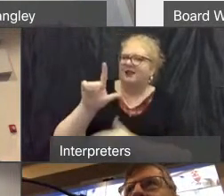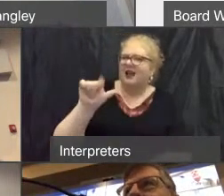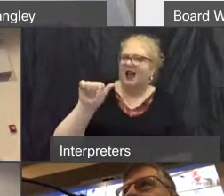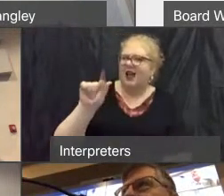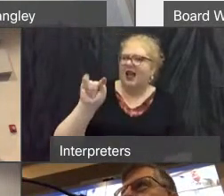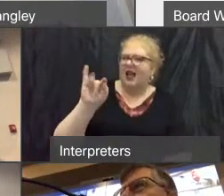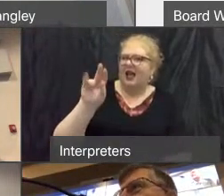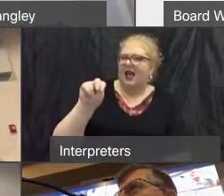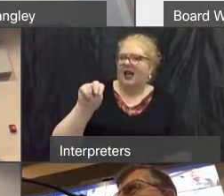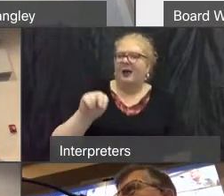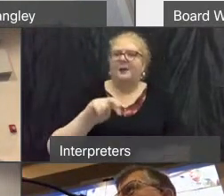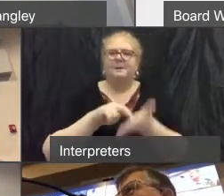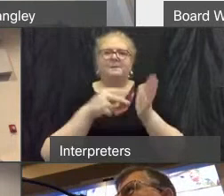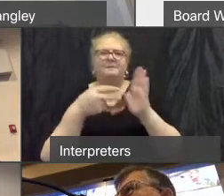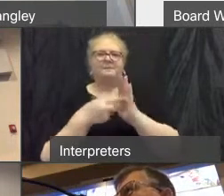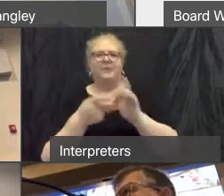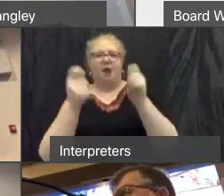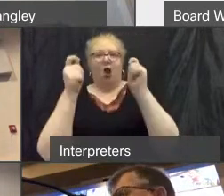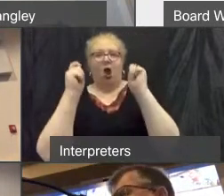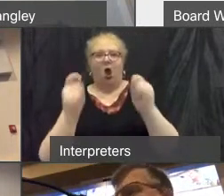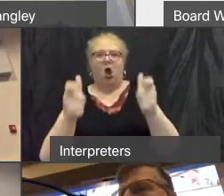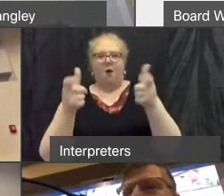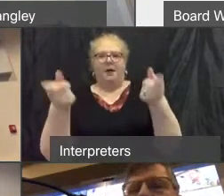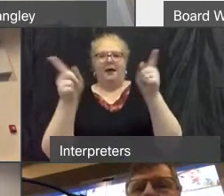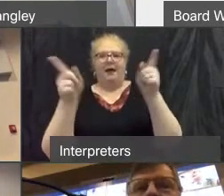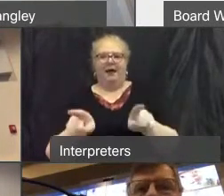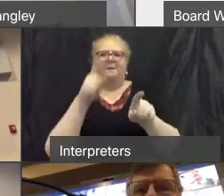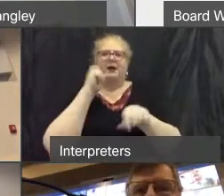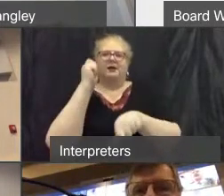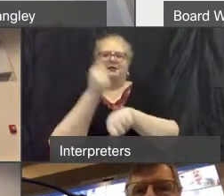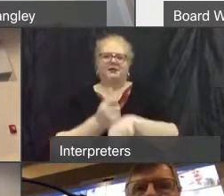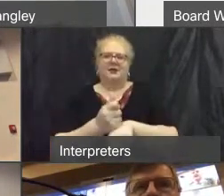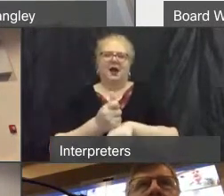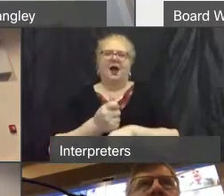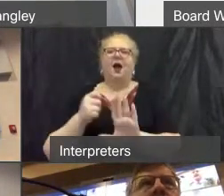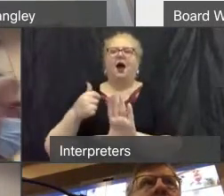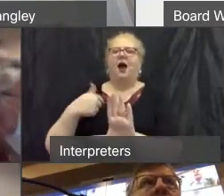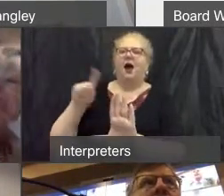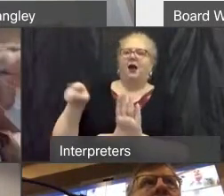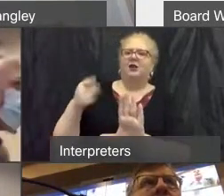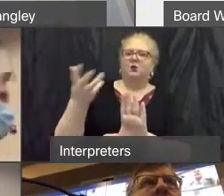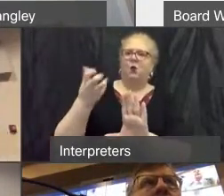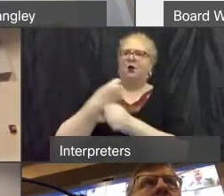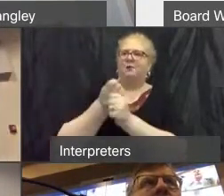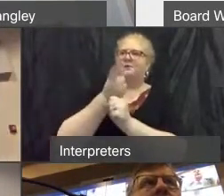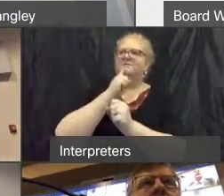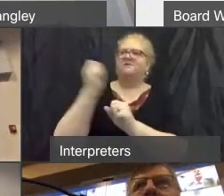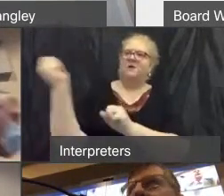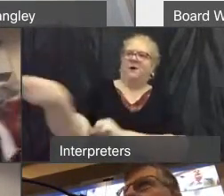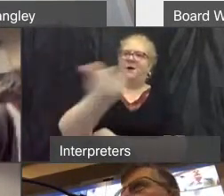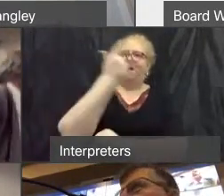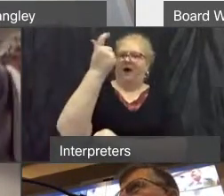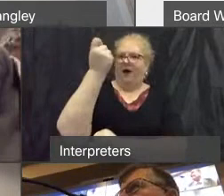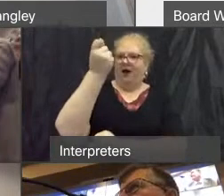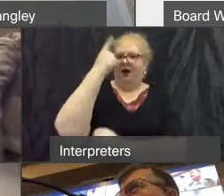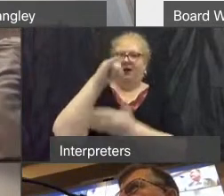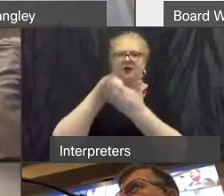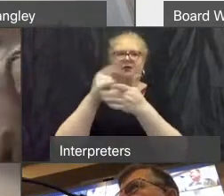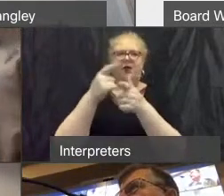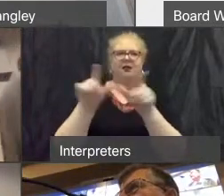yeah, meaning it's automatically happening because it's said. I just want to make sure everybody understands what you're saying.